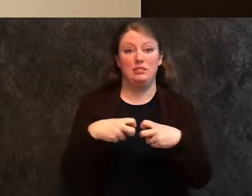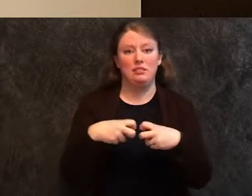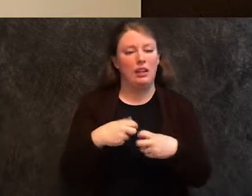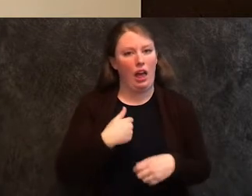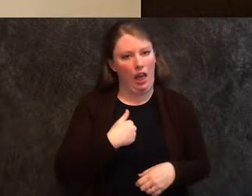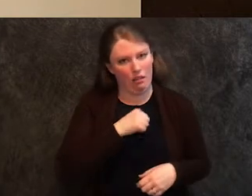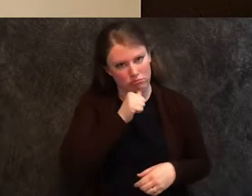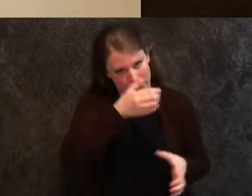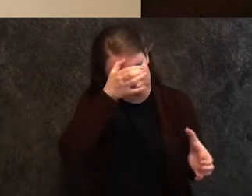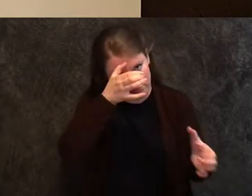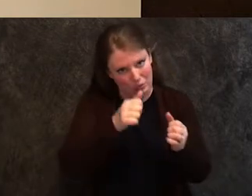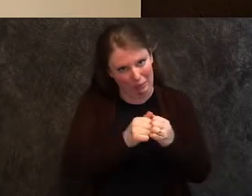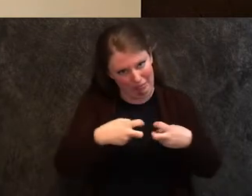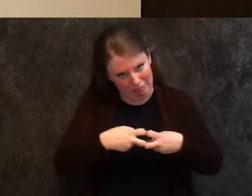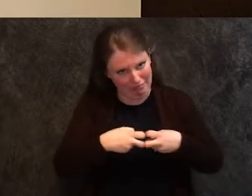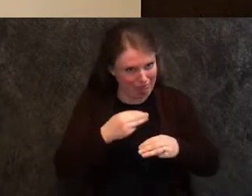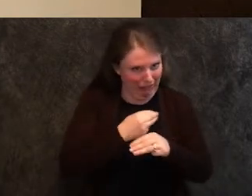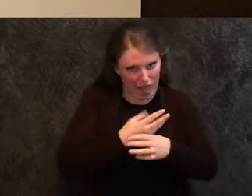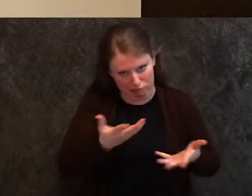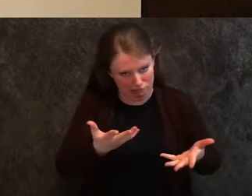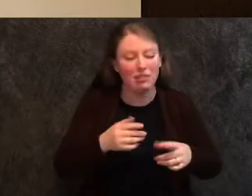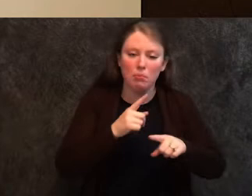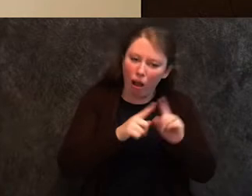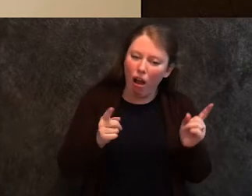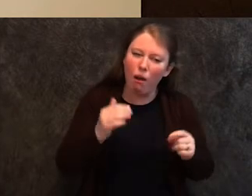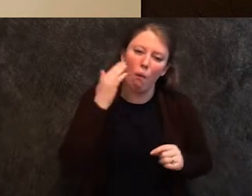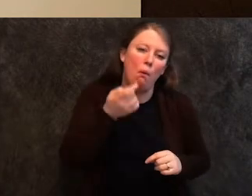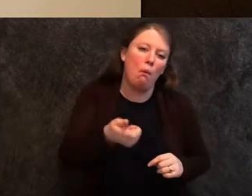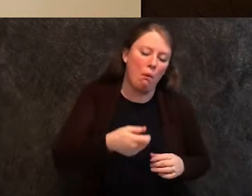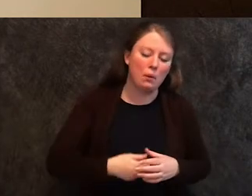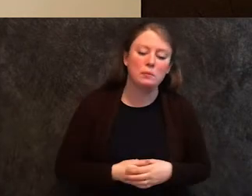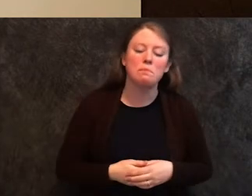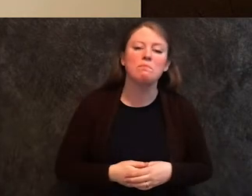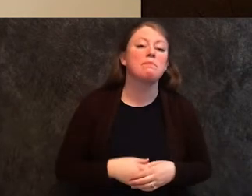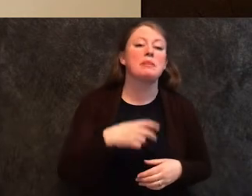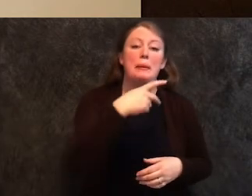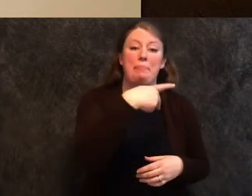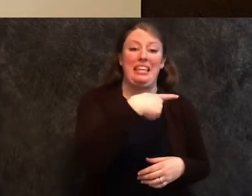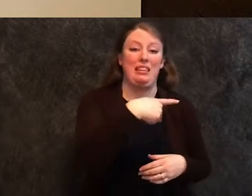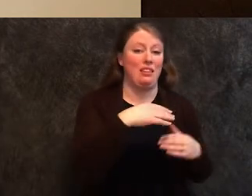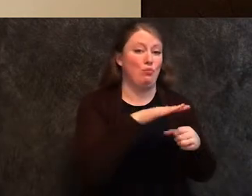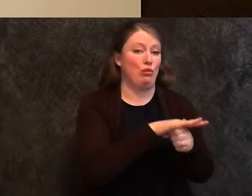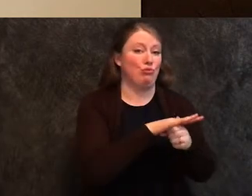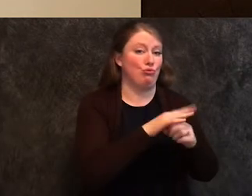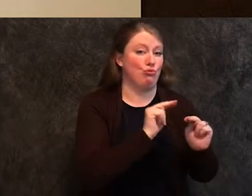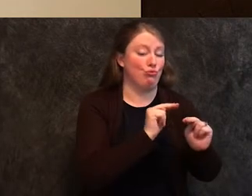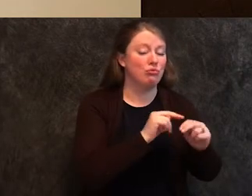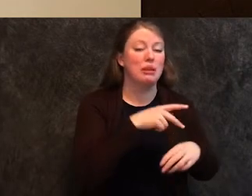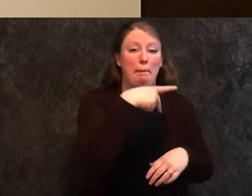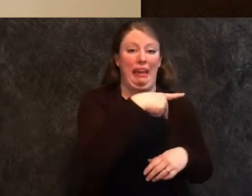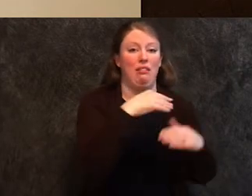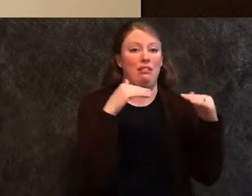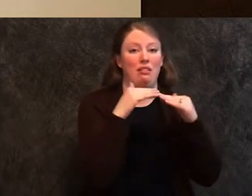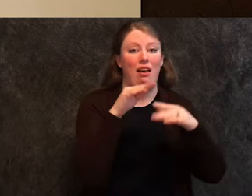physics person, but if we did pressure, there's a formula, and the pressure formula is force over area.